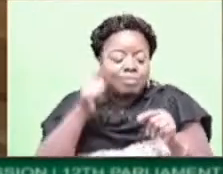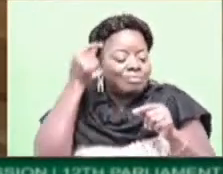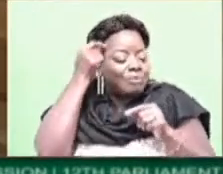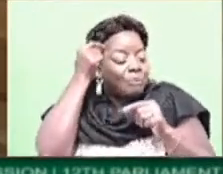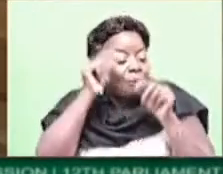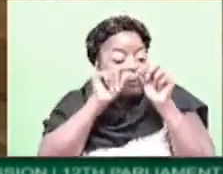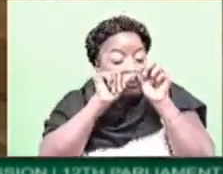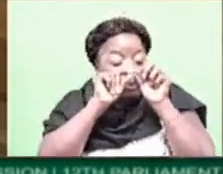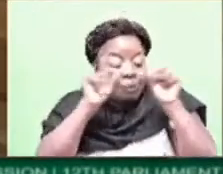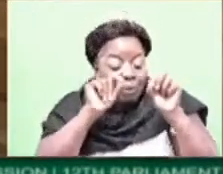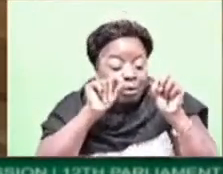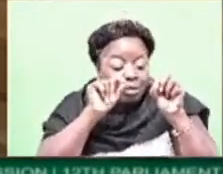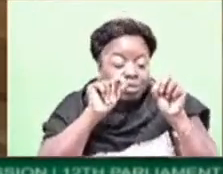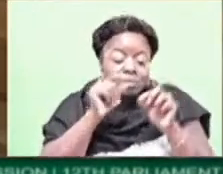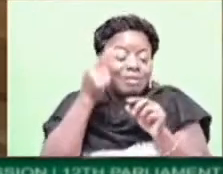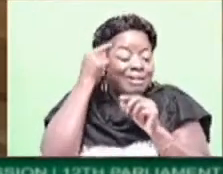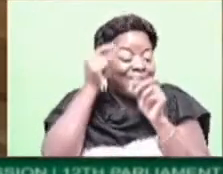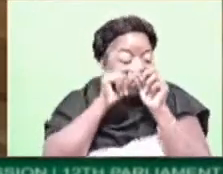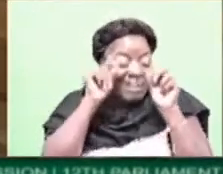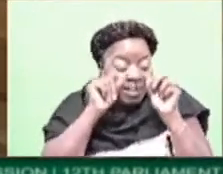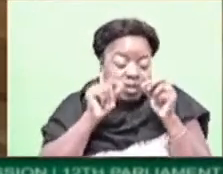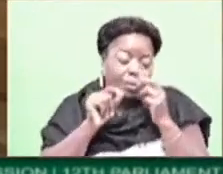how small it is. Let me repeat that.